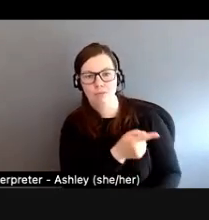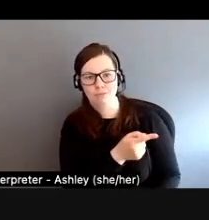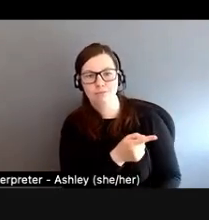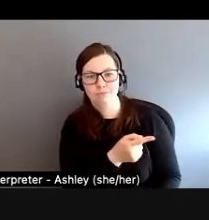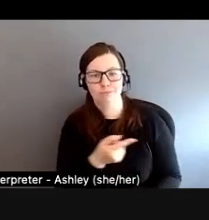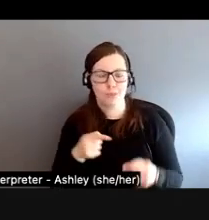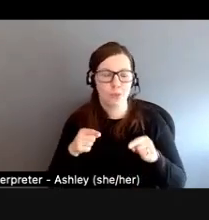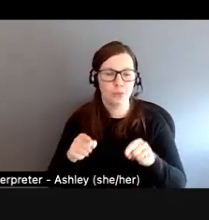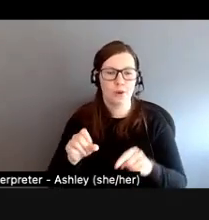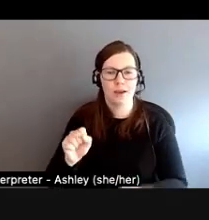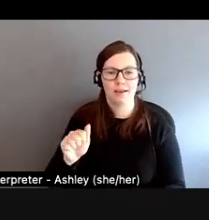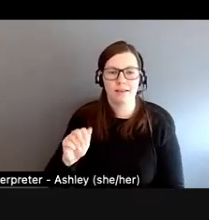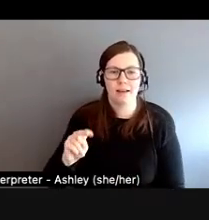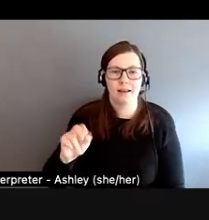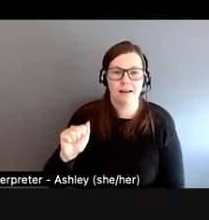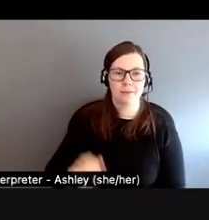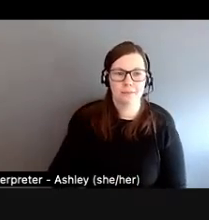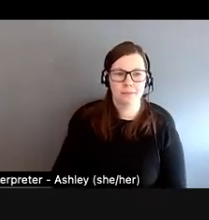Next slide, please.